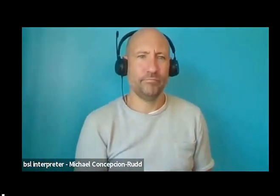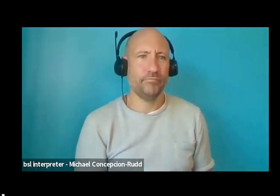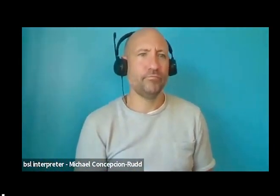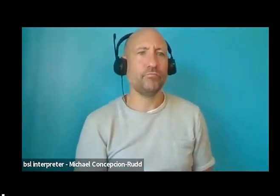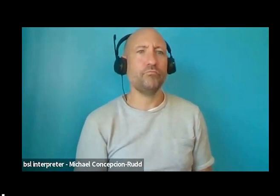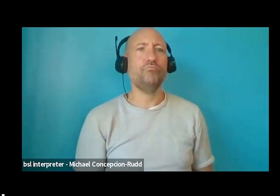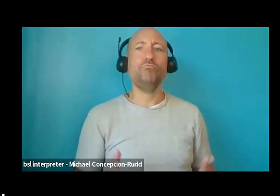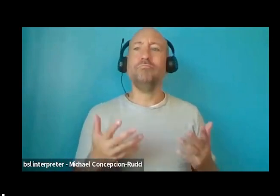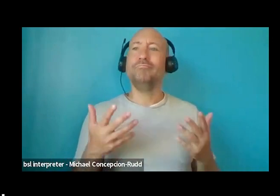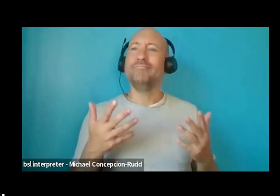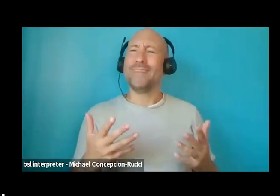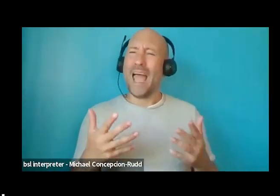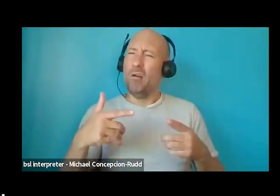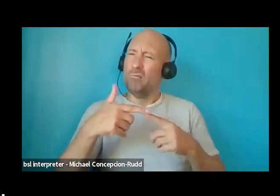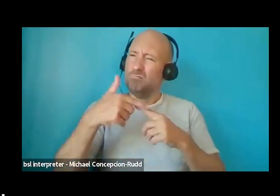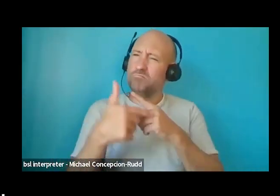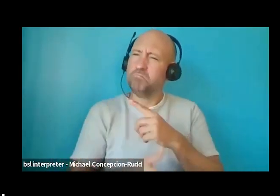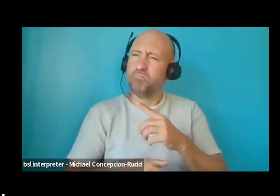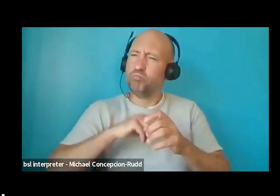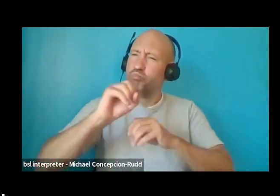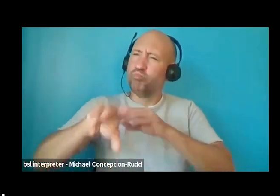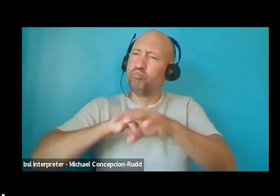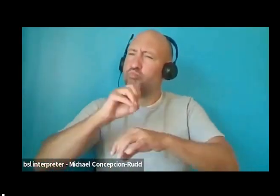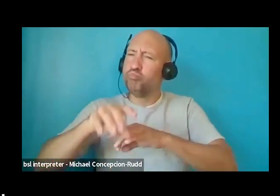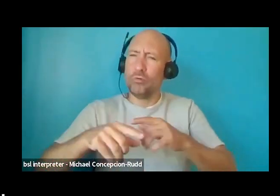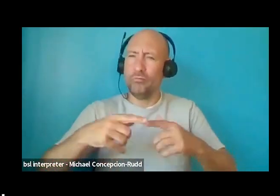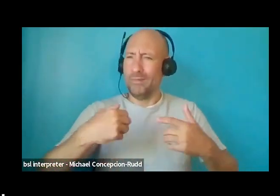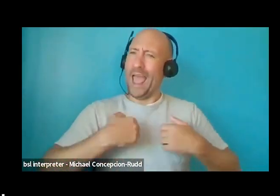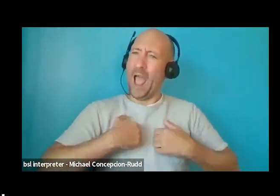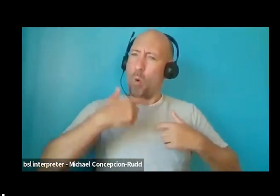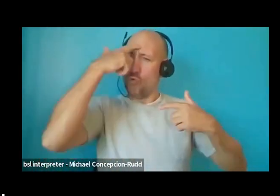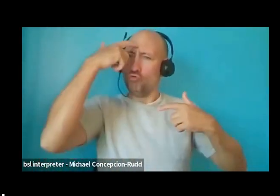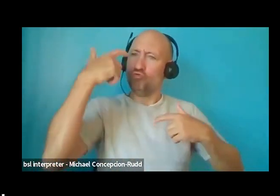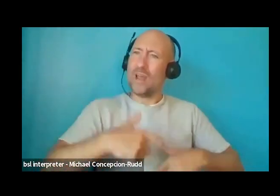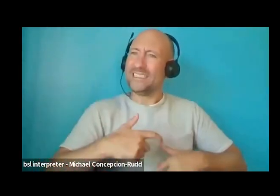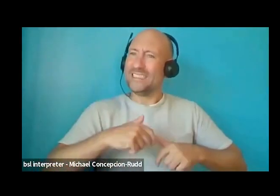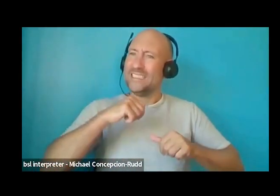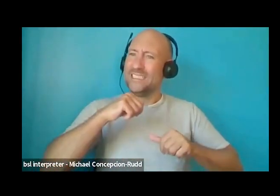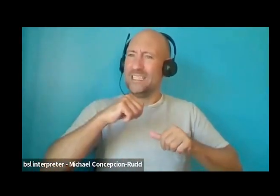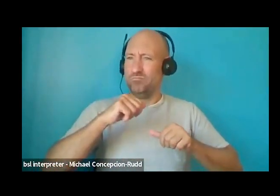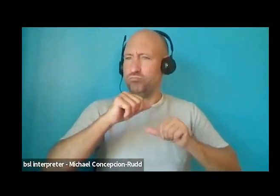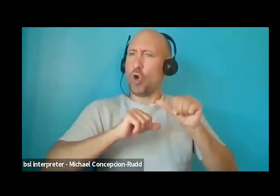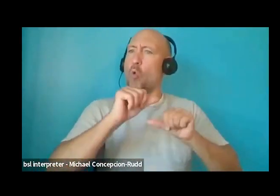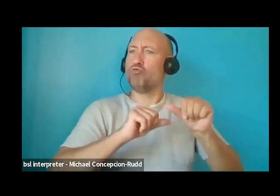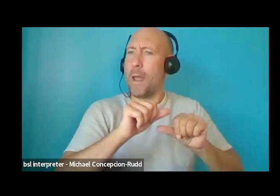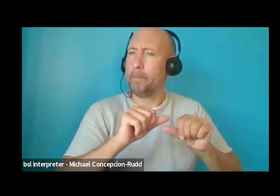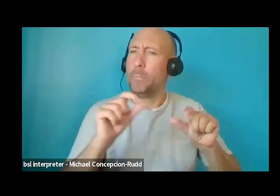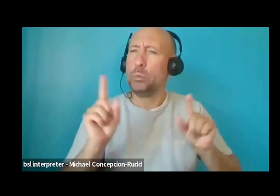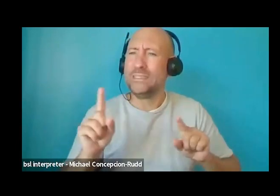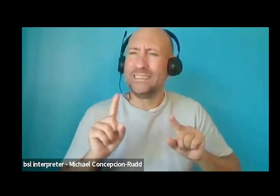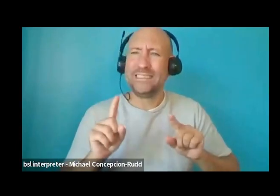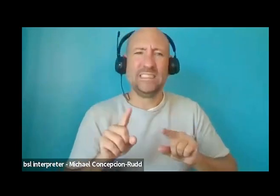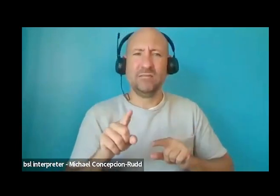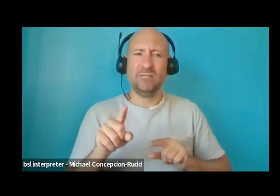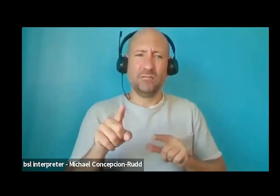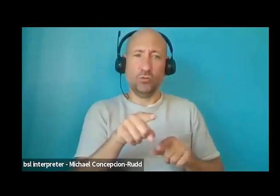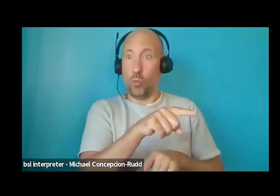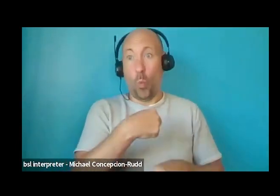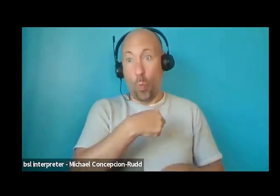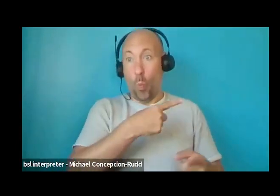So now I'd like to talk a little bit about the residency program itself, and here are the kind of projects that we want to